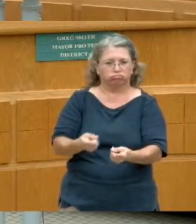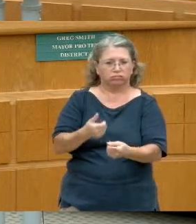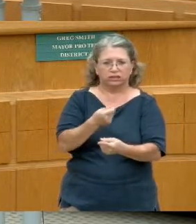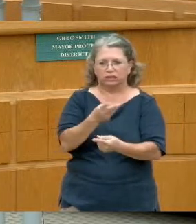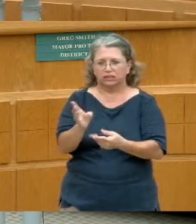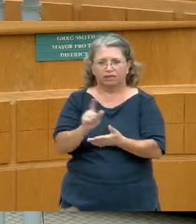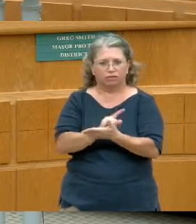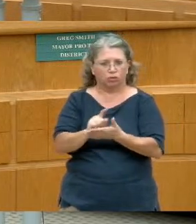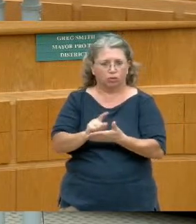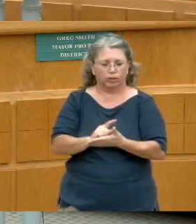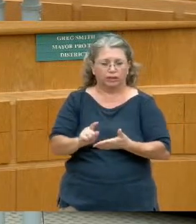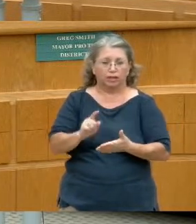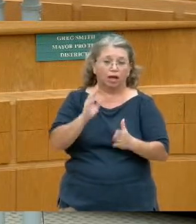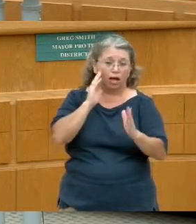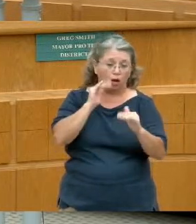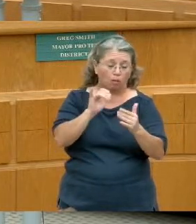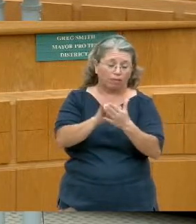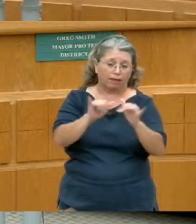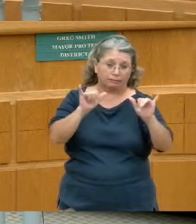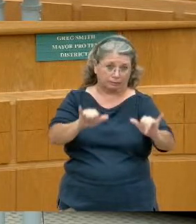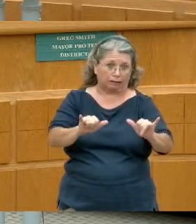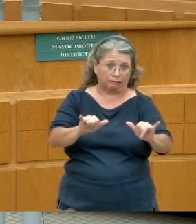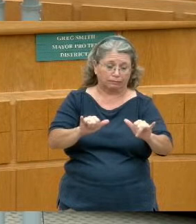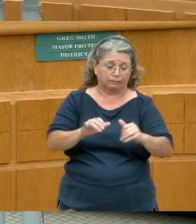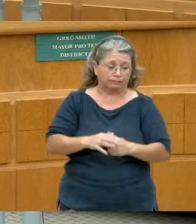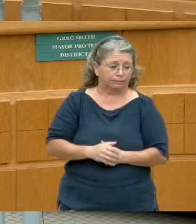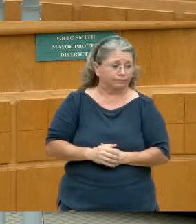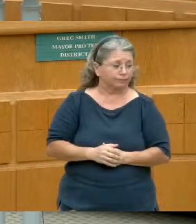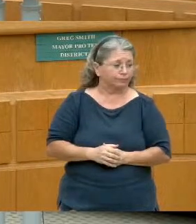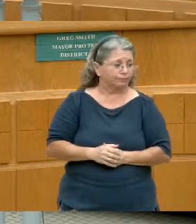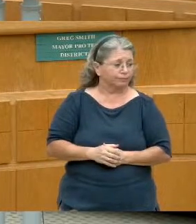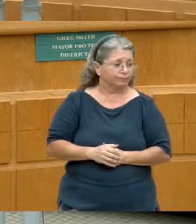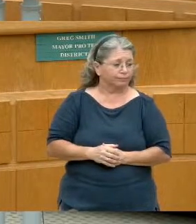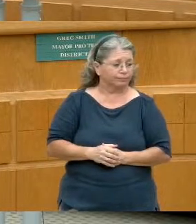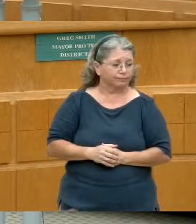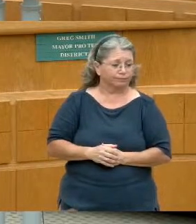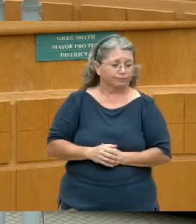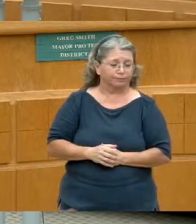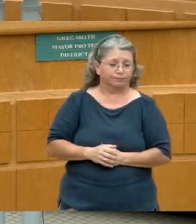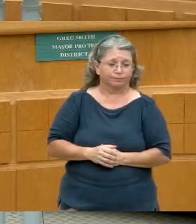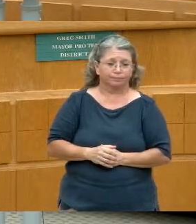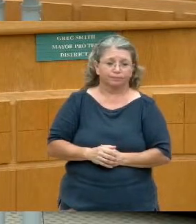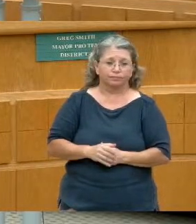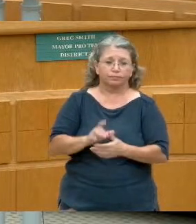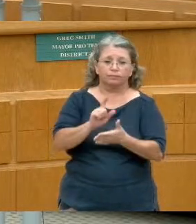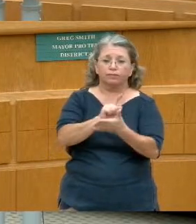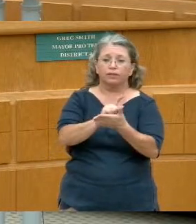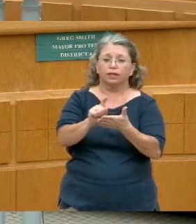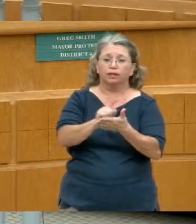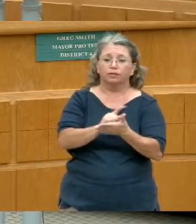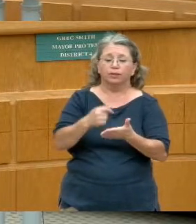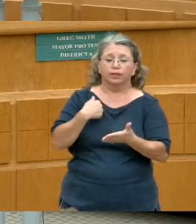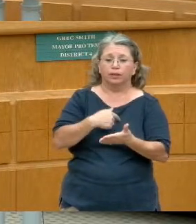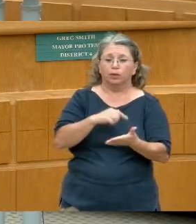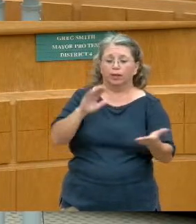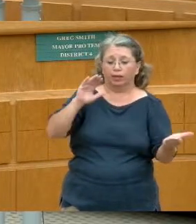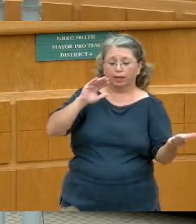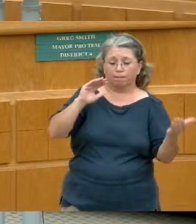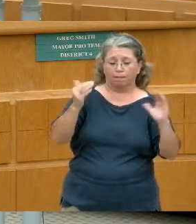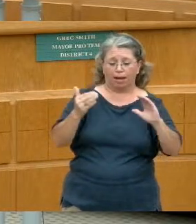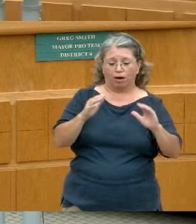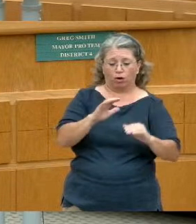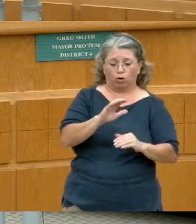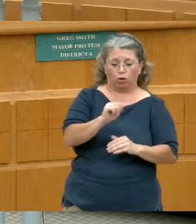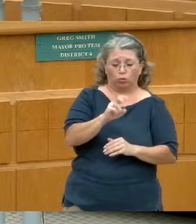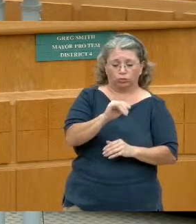and we hope that that's going to continue. Each week we compare the Coastal Bend to Bexar County, which is the